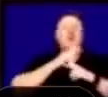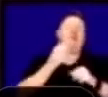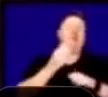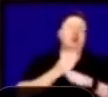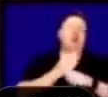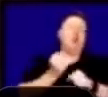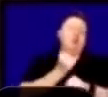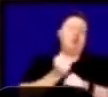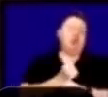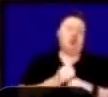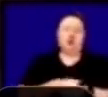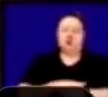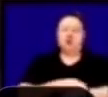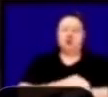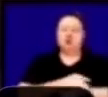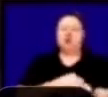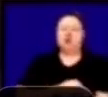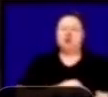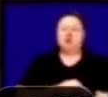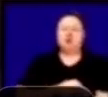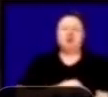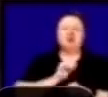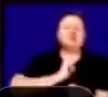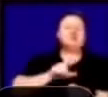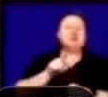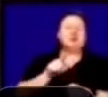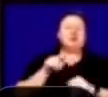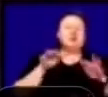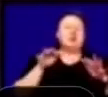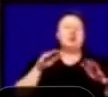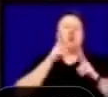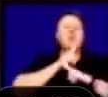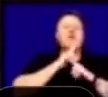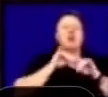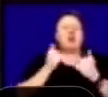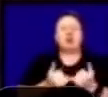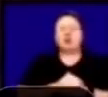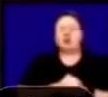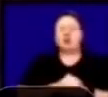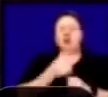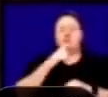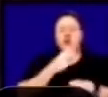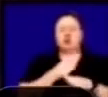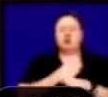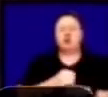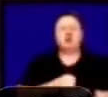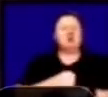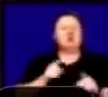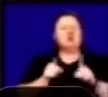Sending our people to the private sector for jobs is like sending a cattle for